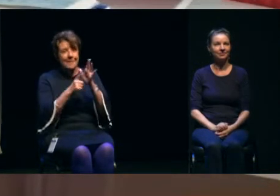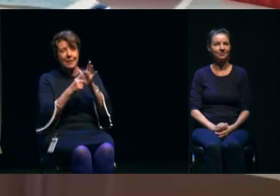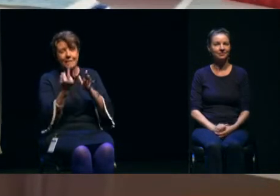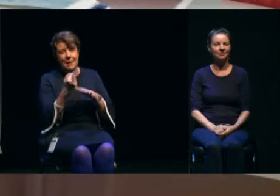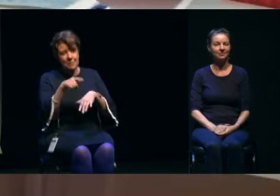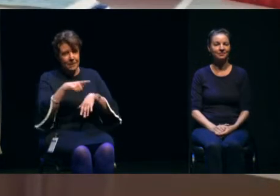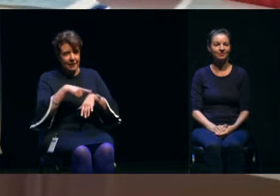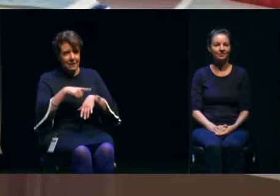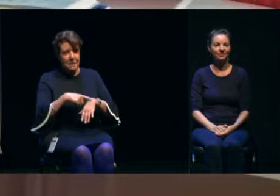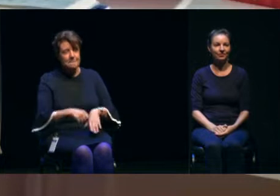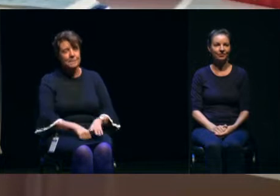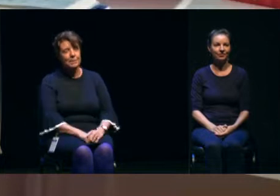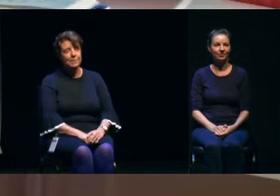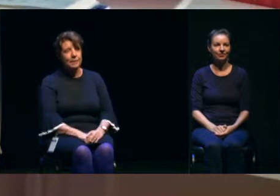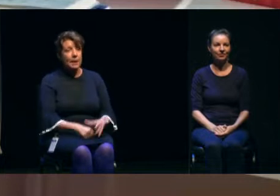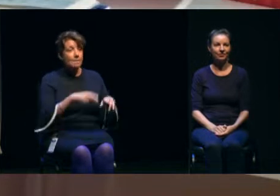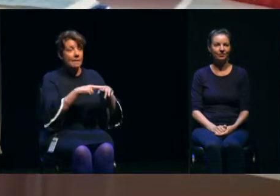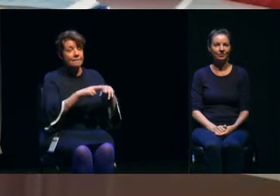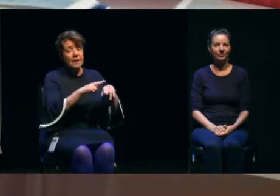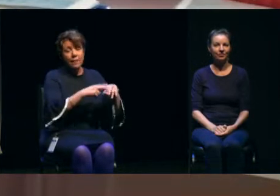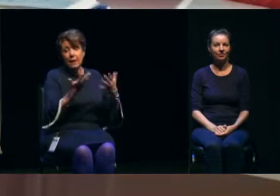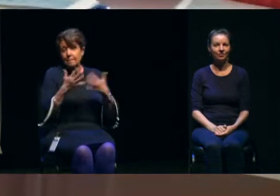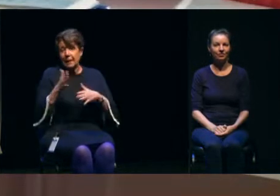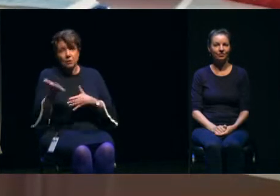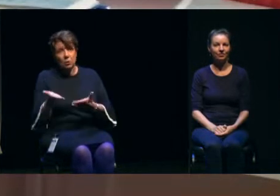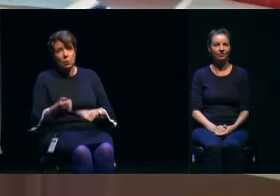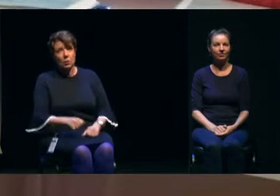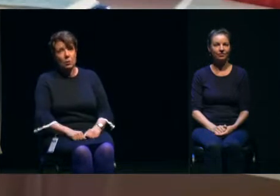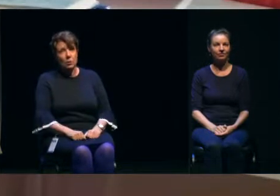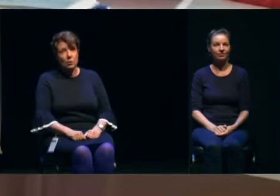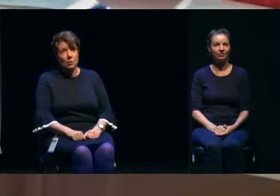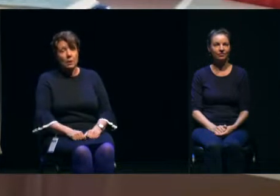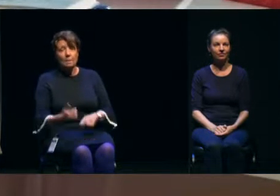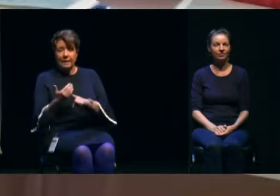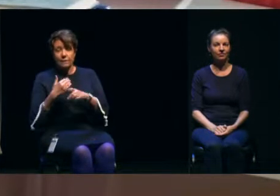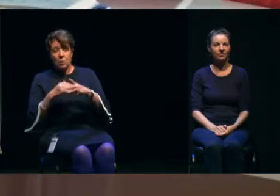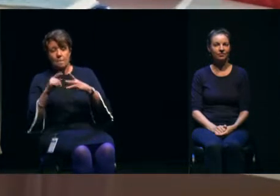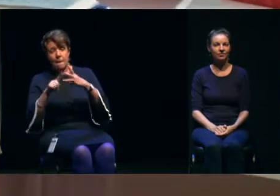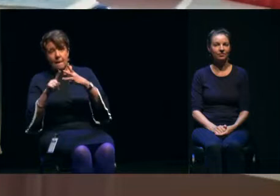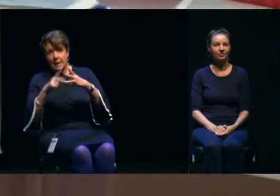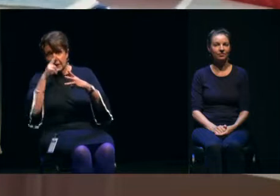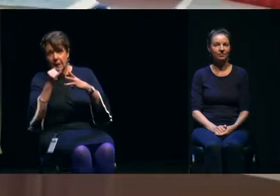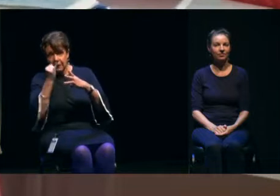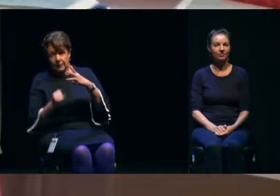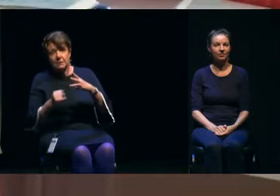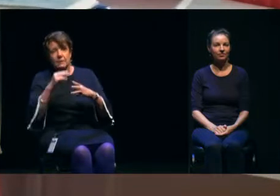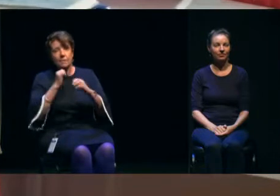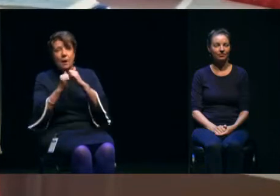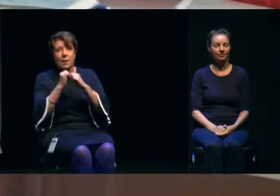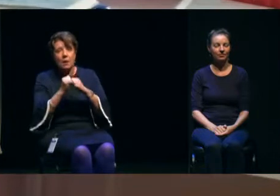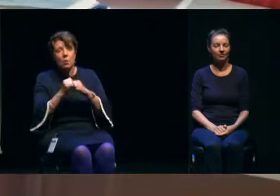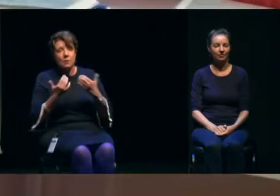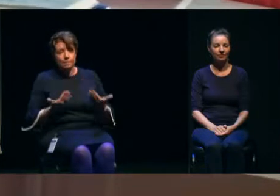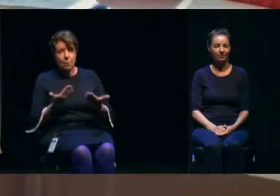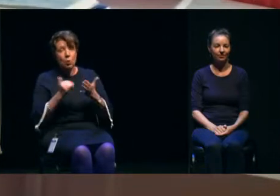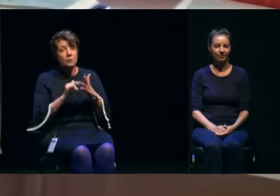And my father abandoned her before my youngest brother was born. So she had to return